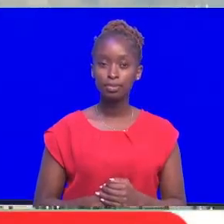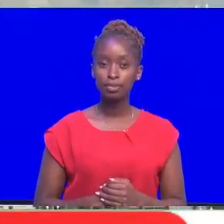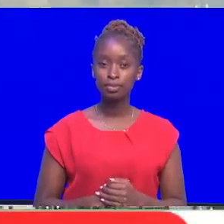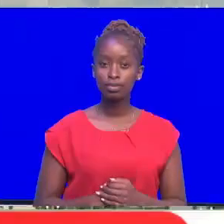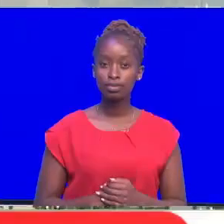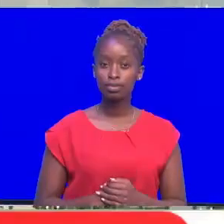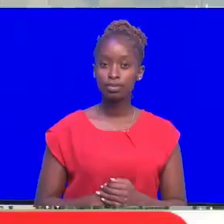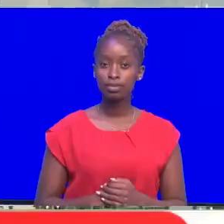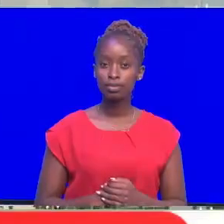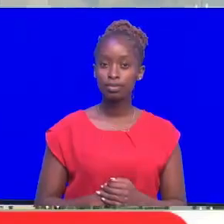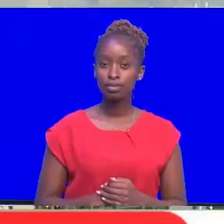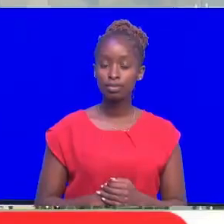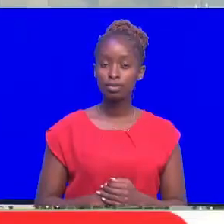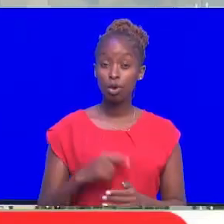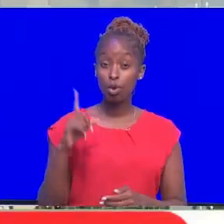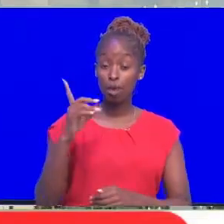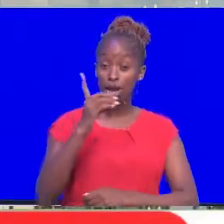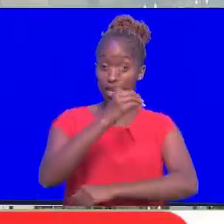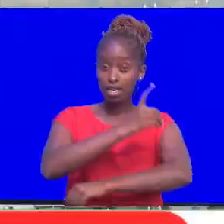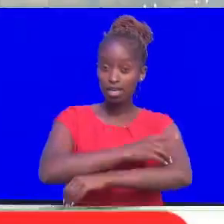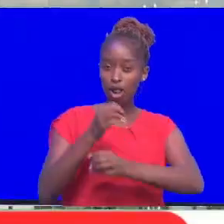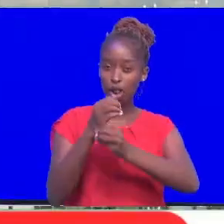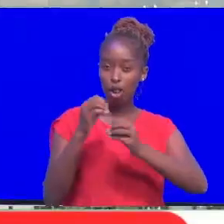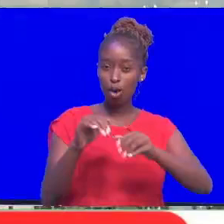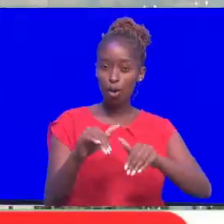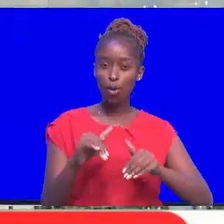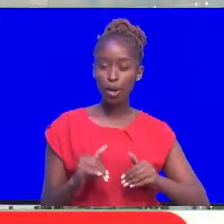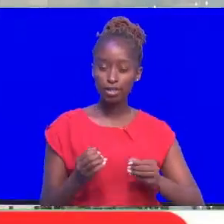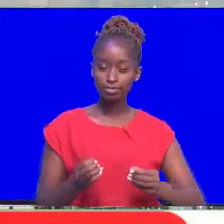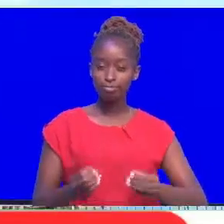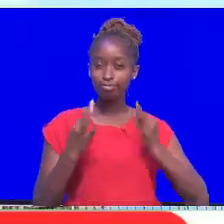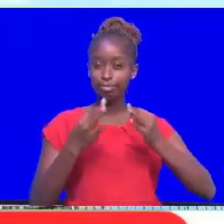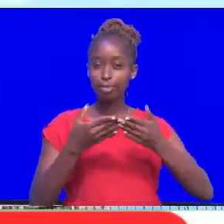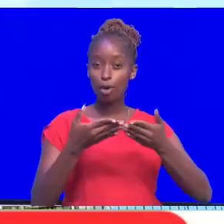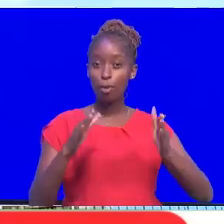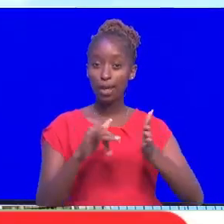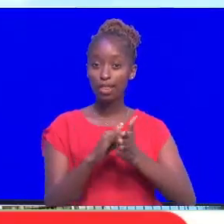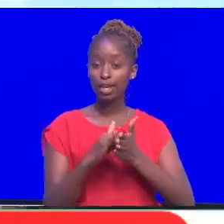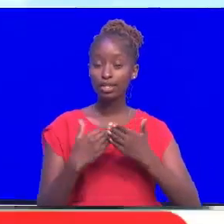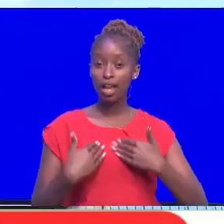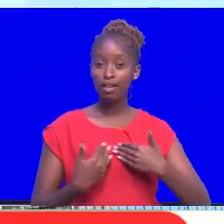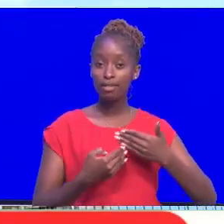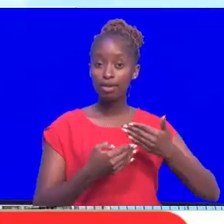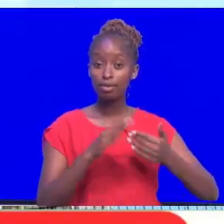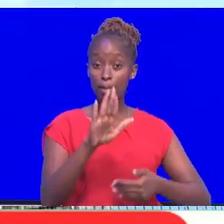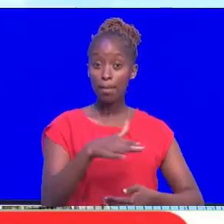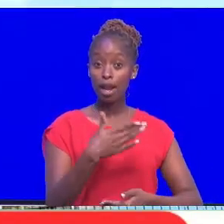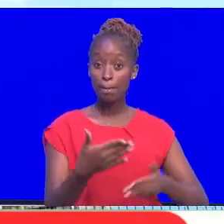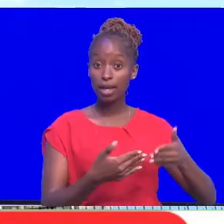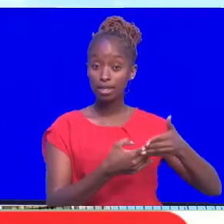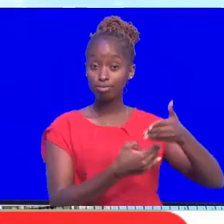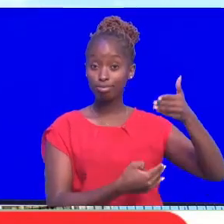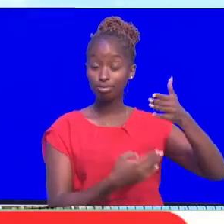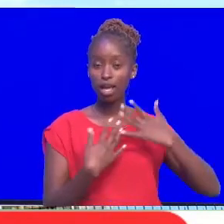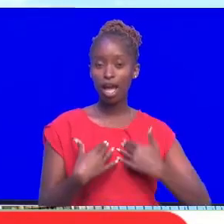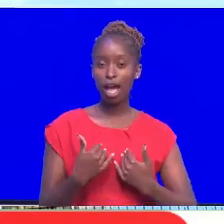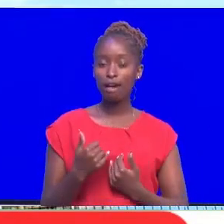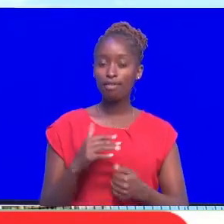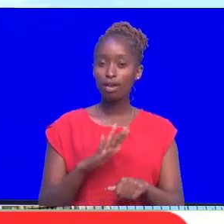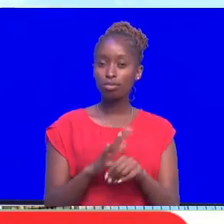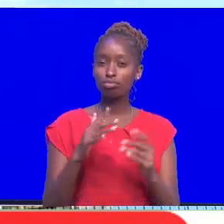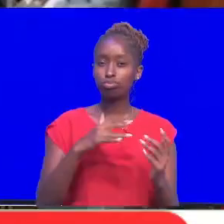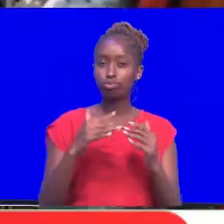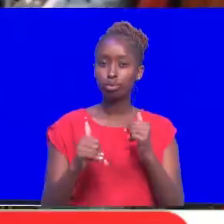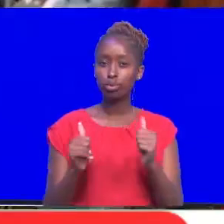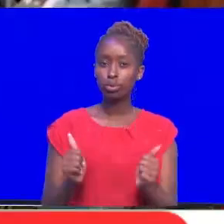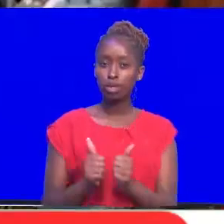Just one day to the long-awaited official opening of the Bunge Tower, rumbles have emerged over the multi-billion shillings